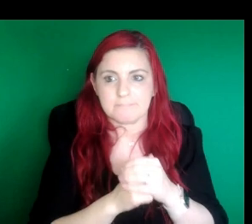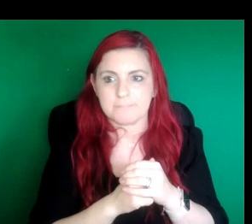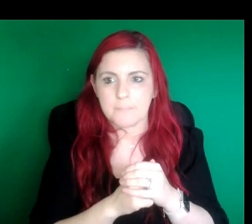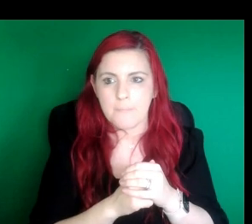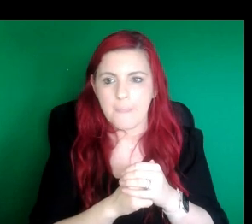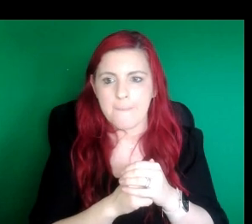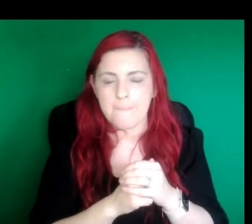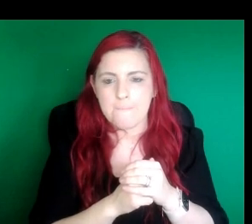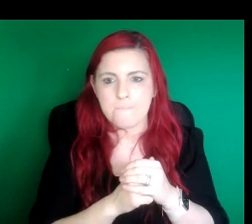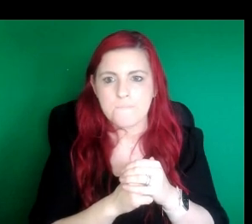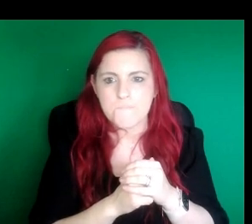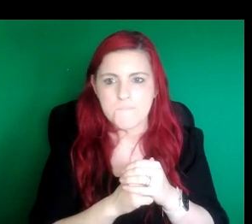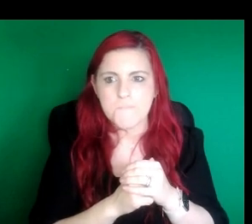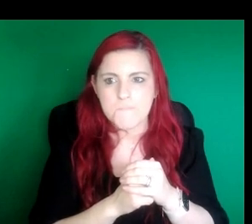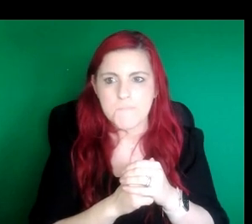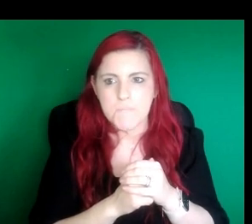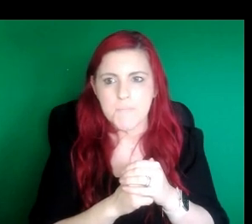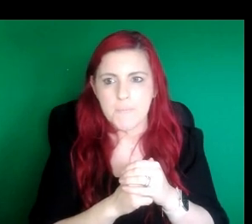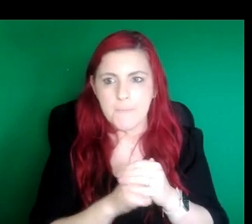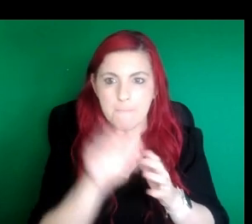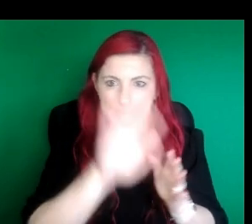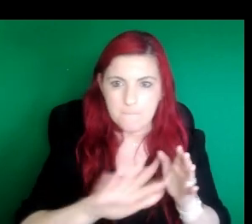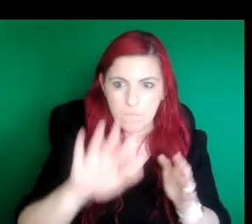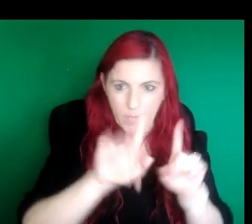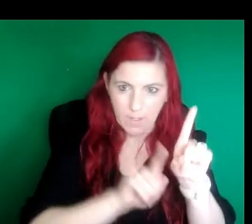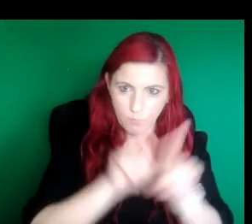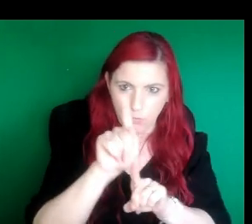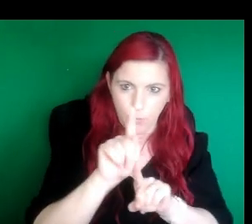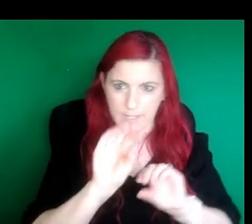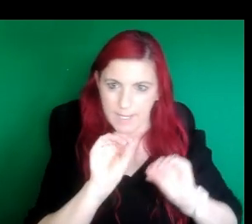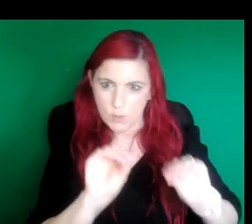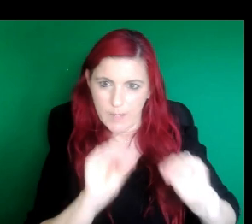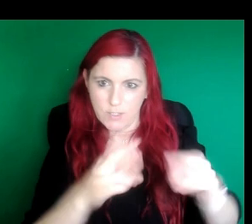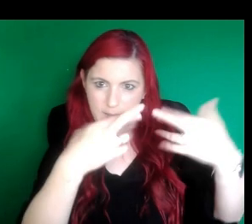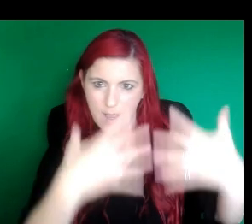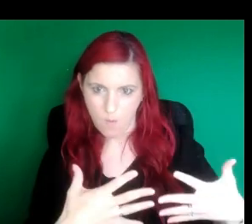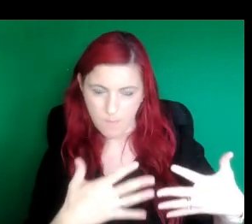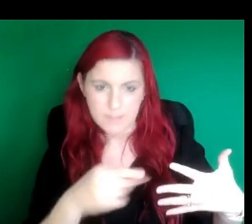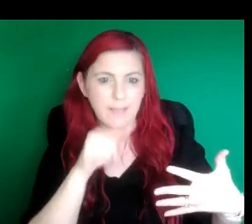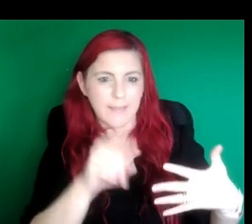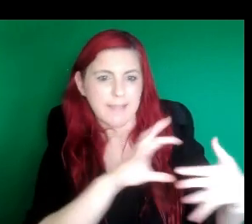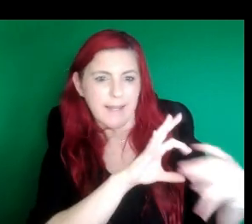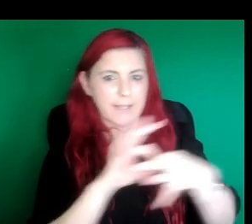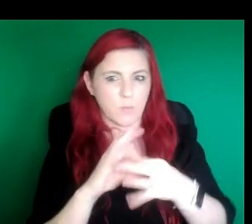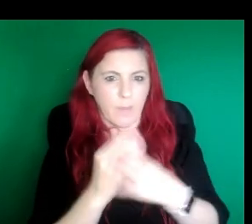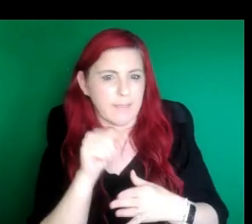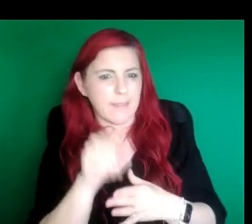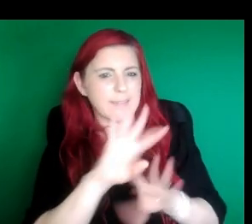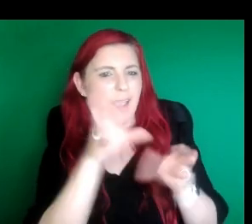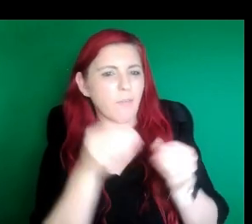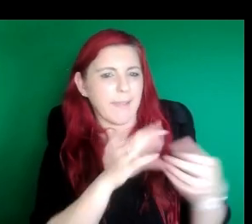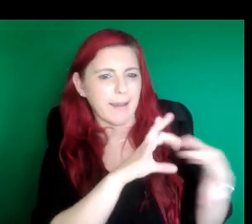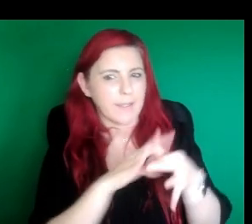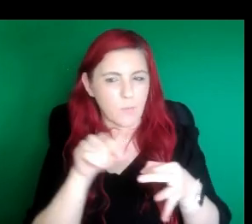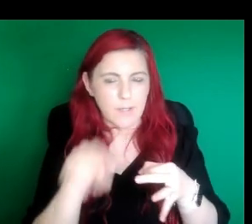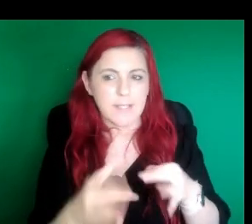in look at some of the stuff here. So improved education outcomes, as I said, this everything feeds into this, I think. I think if you